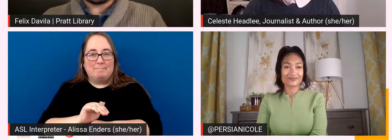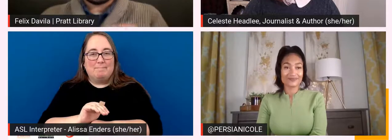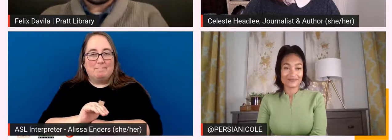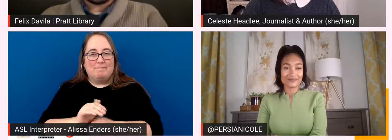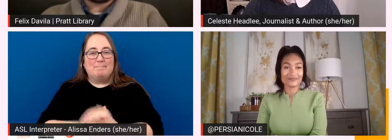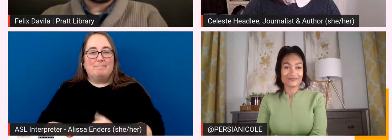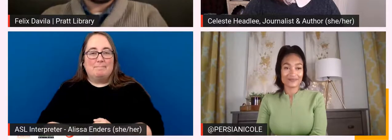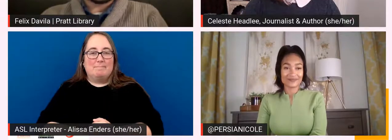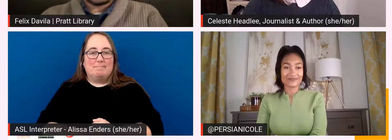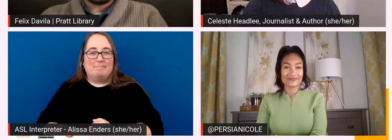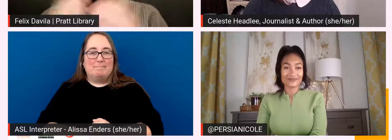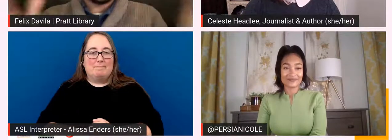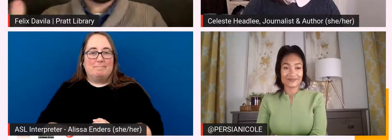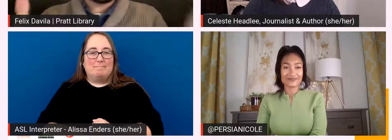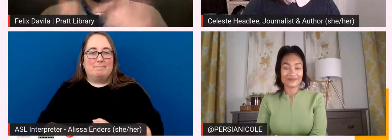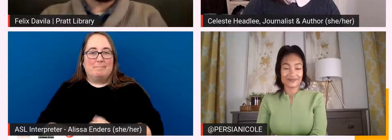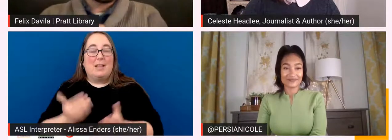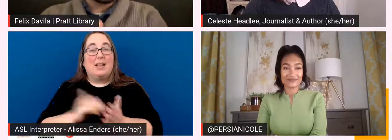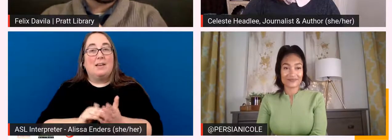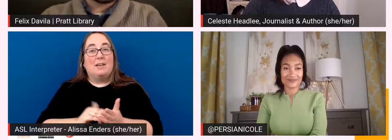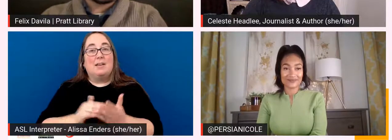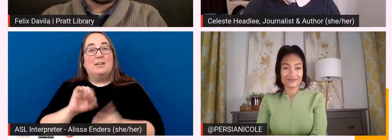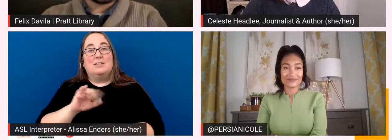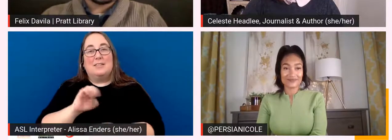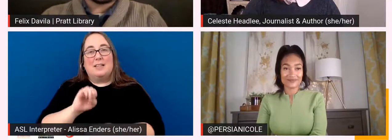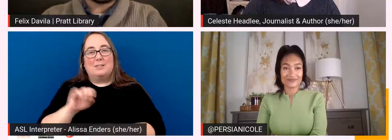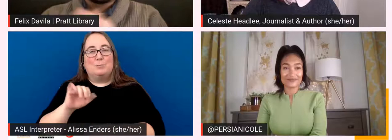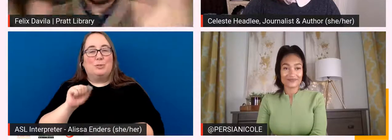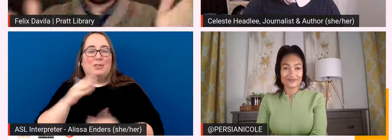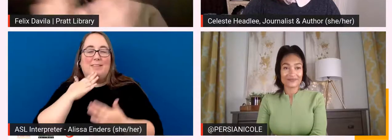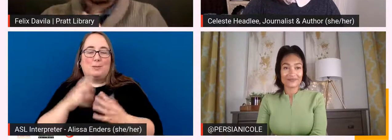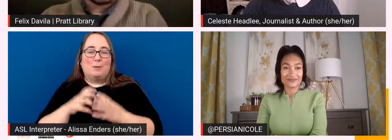event. And again, Celeste, Persia, thank